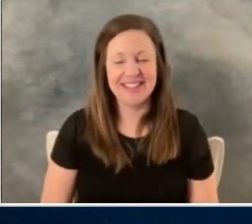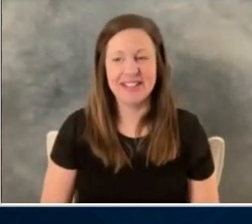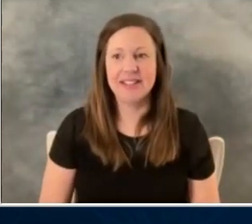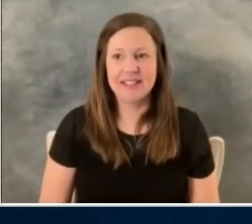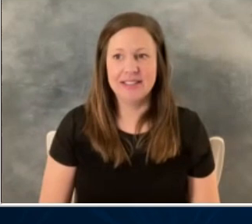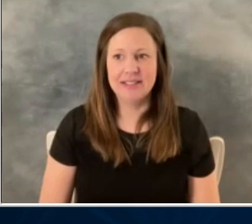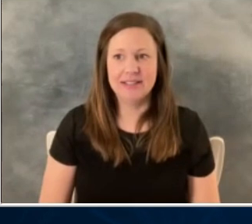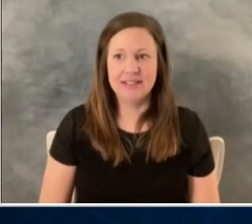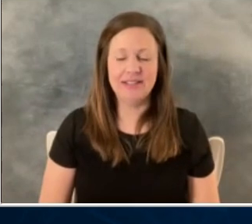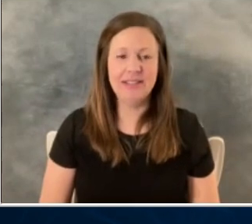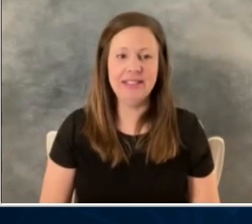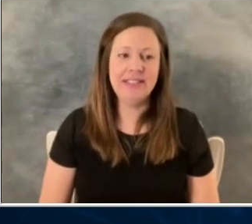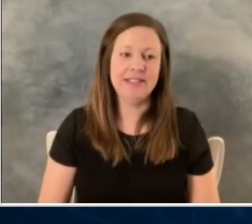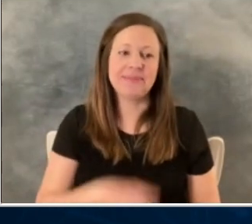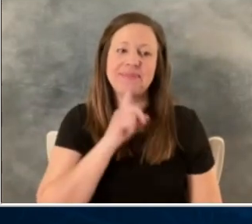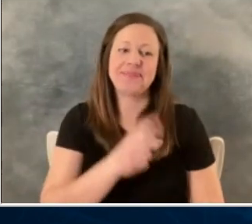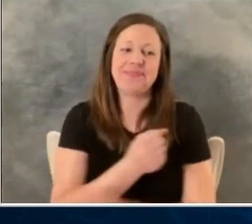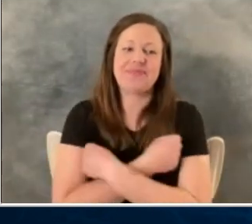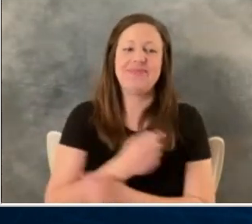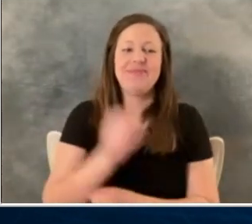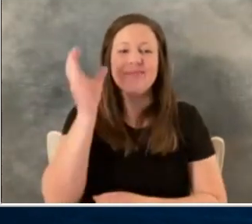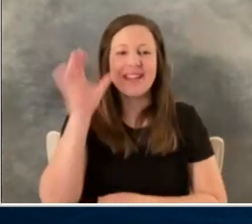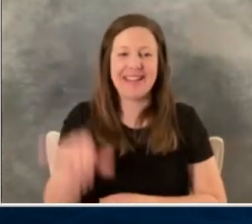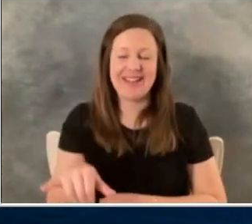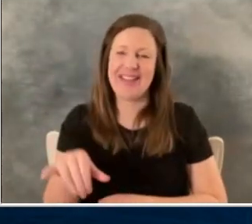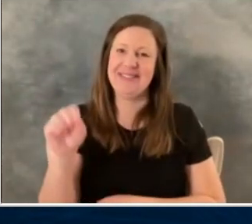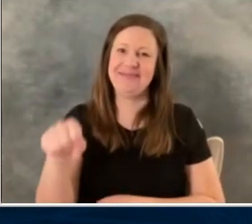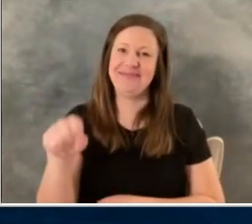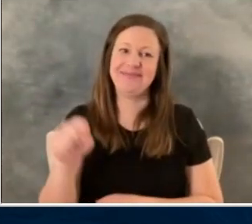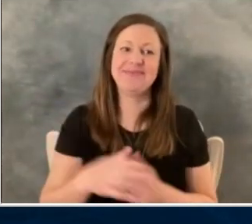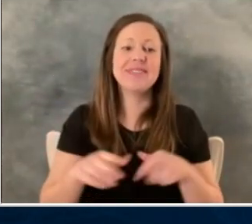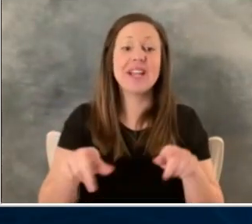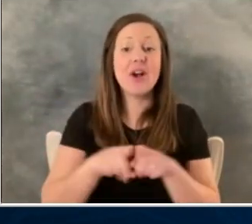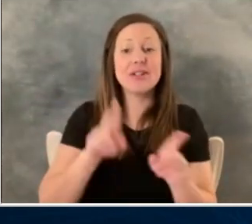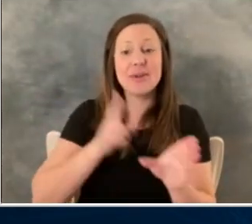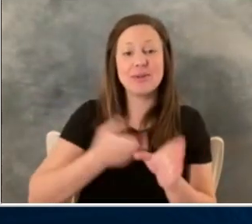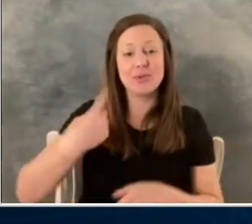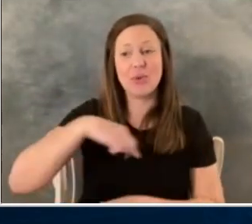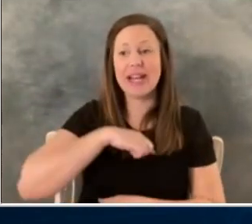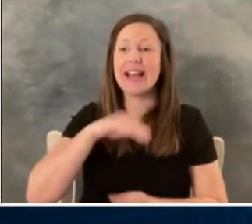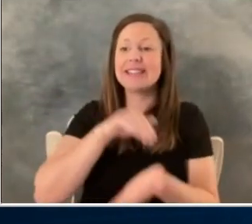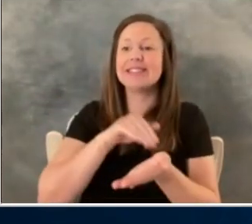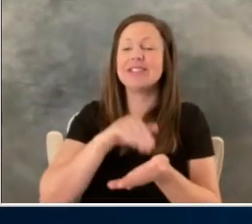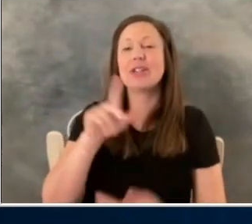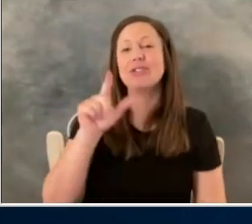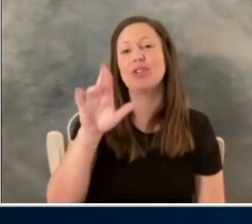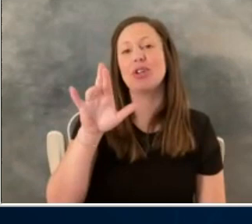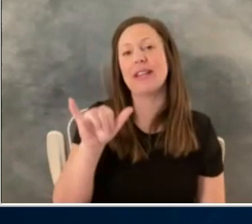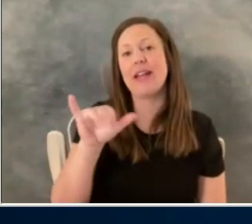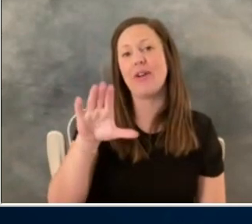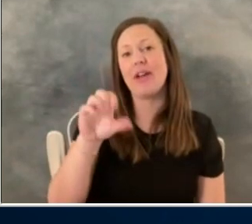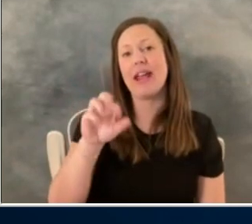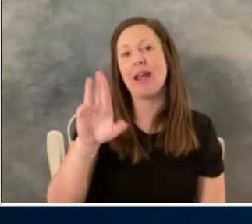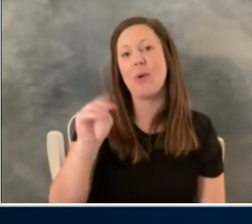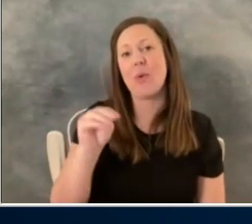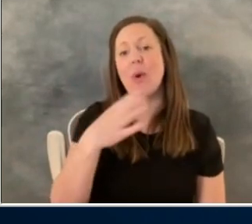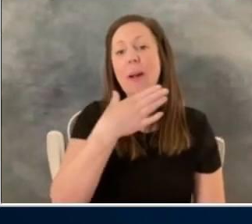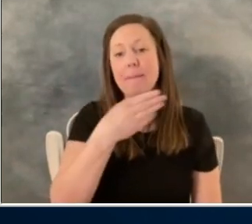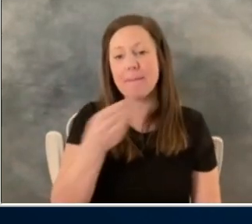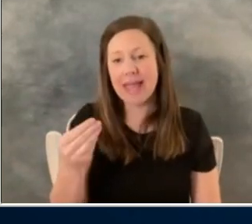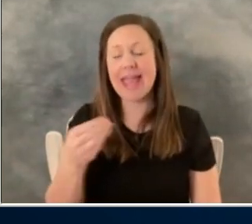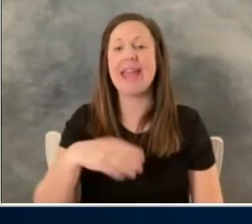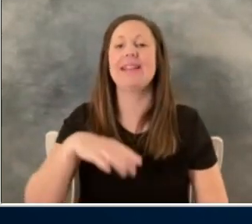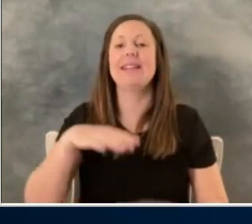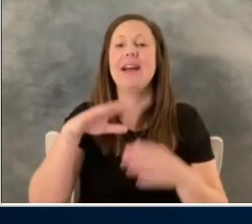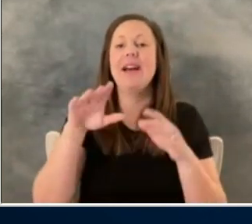to hear that, and I know your doctors feel the same. Also joining us, Dr. Larry Corum. He's a hematologist and oncologist at the